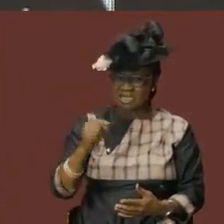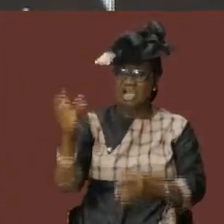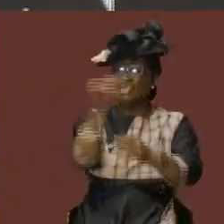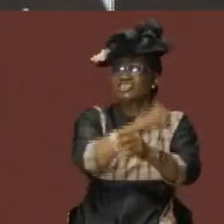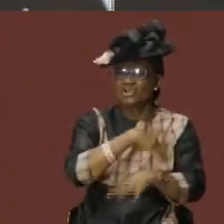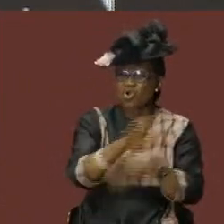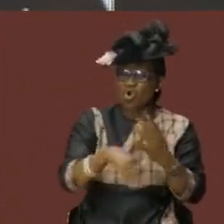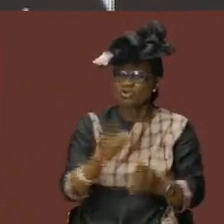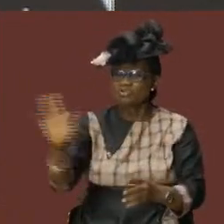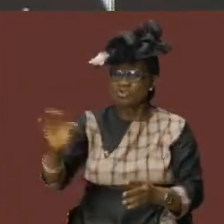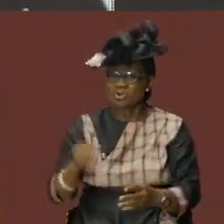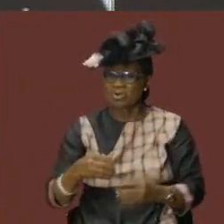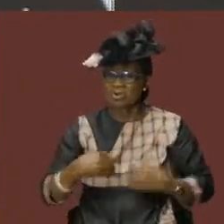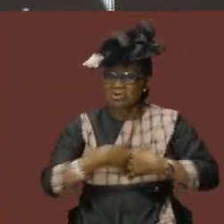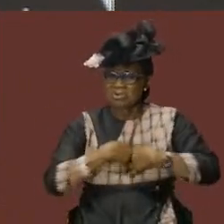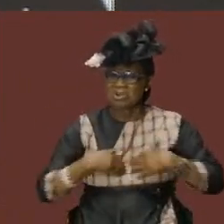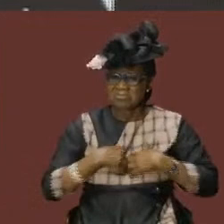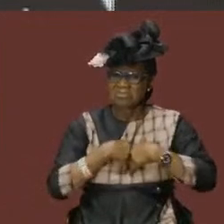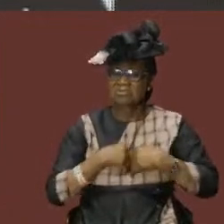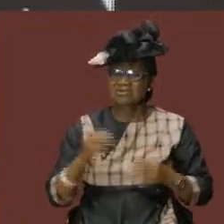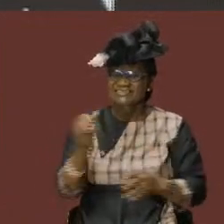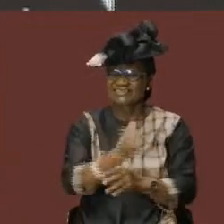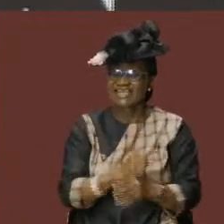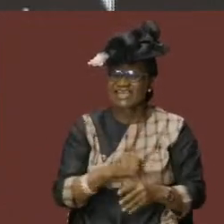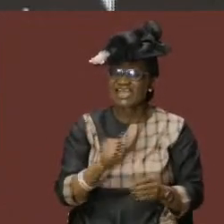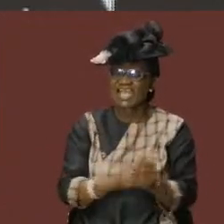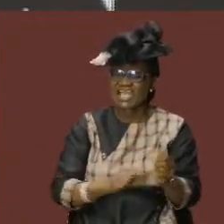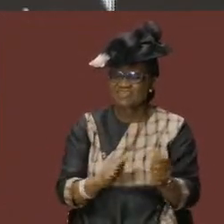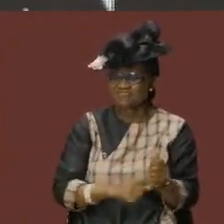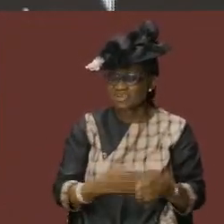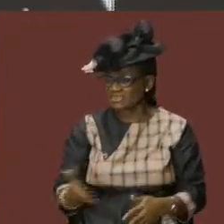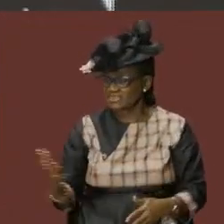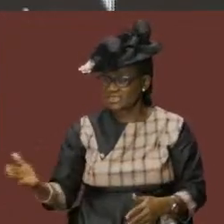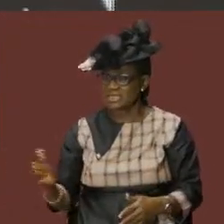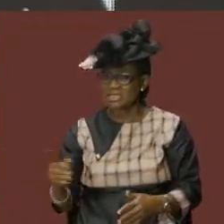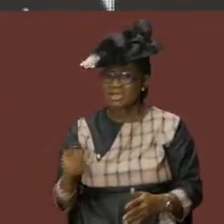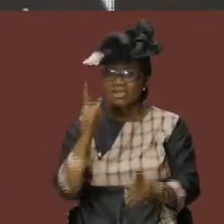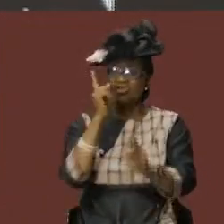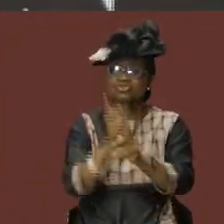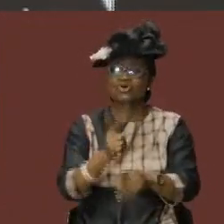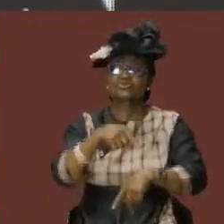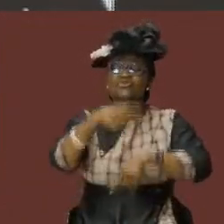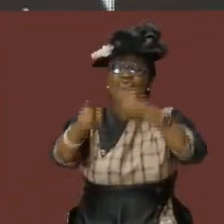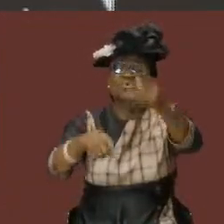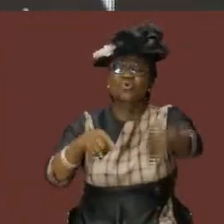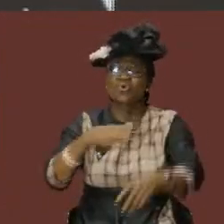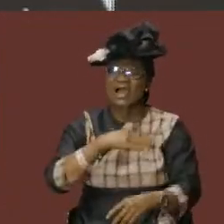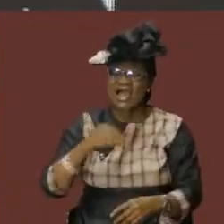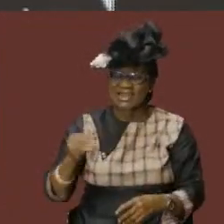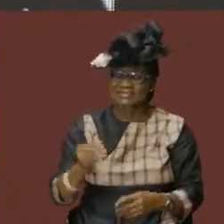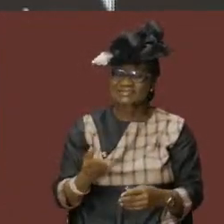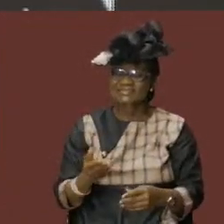take your herds, take everything, just go and serve God the way you want to.